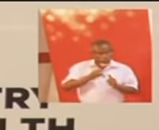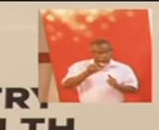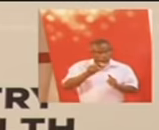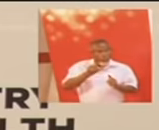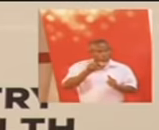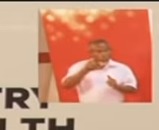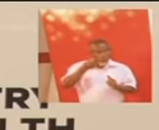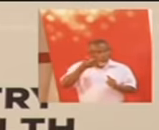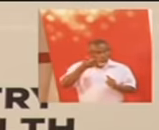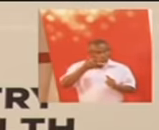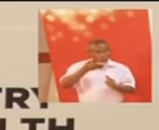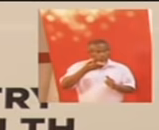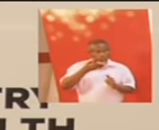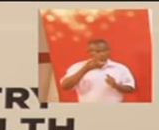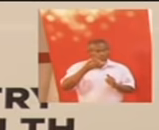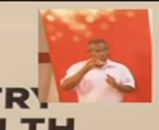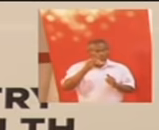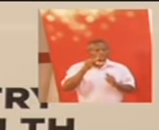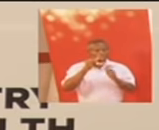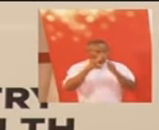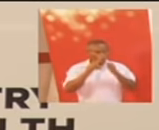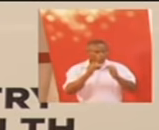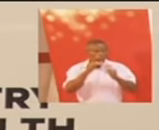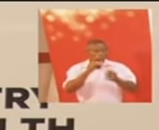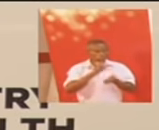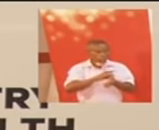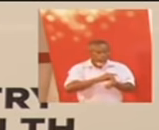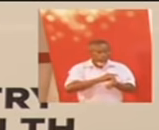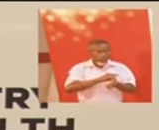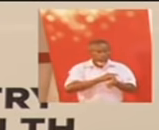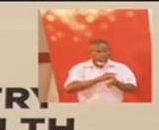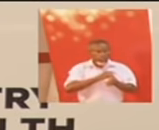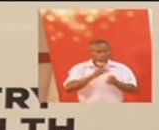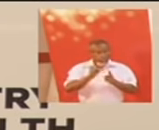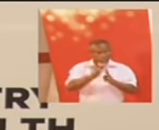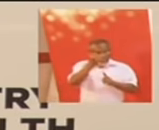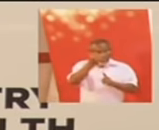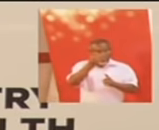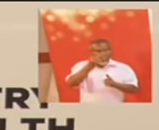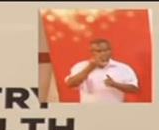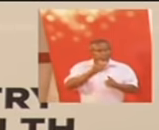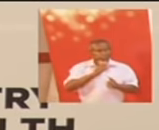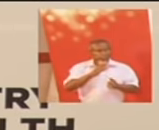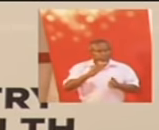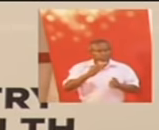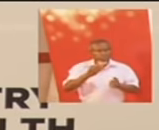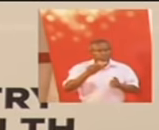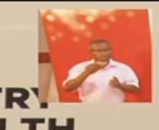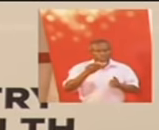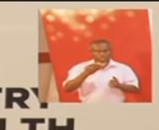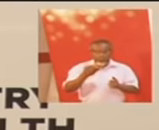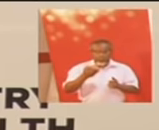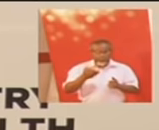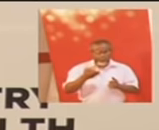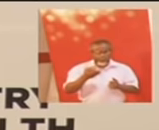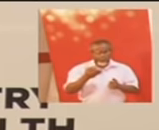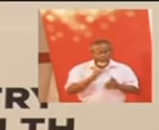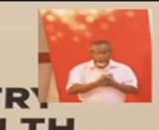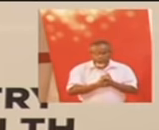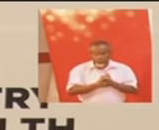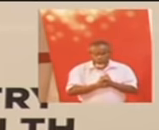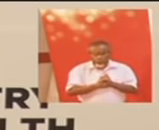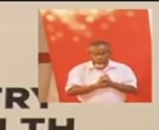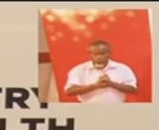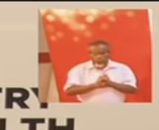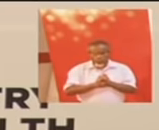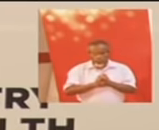as registrars and consultants. So registrars and consultants in most instances have some subspecialty that they have undergone, and